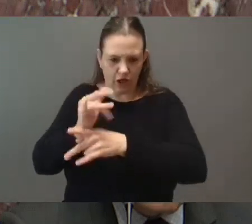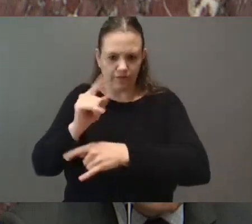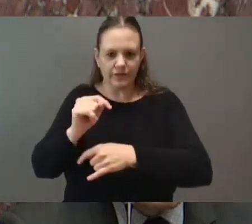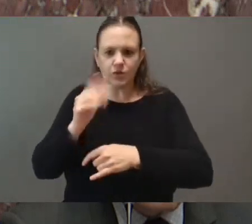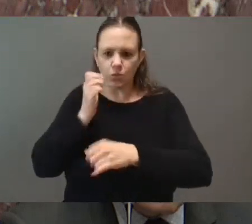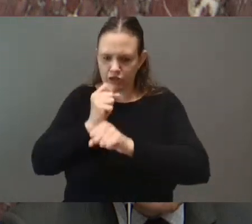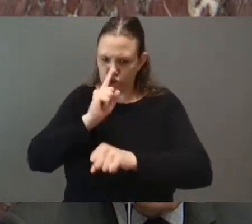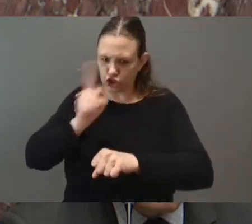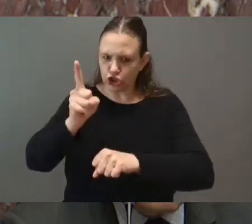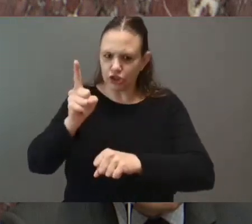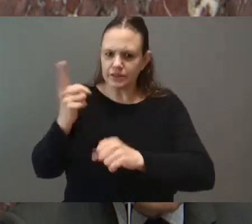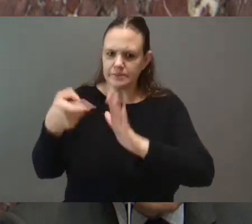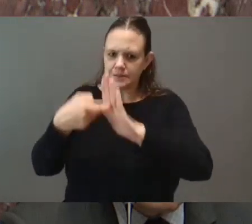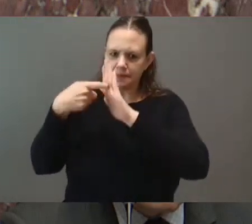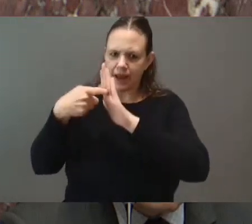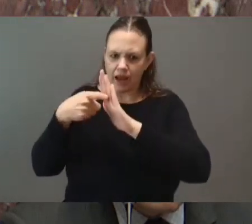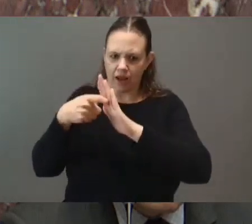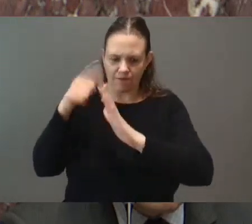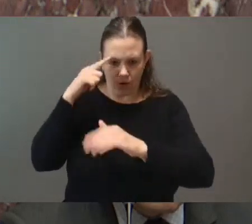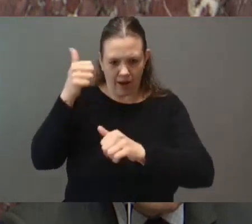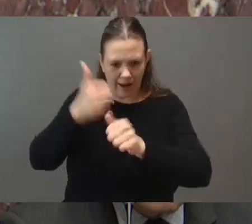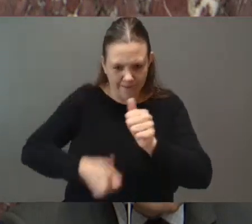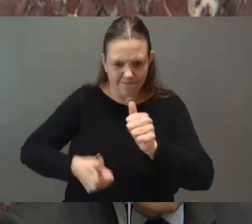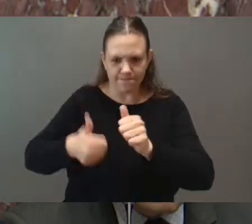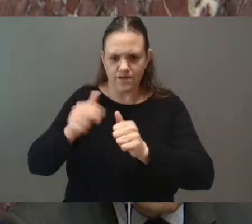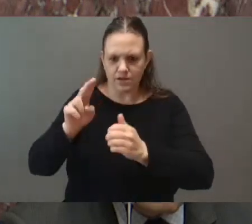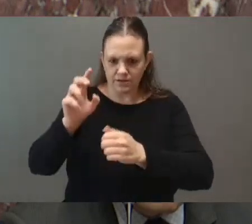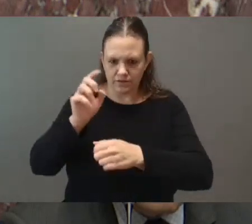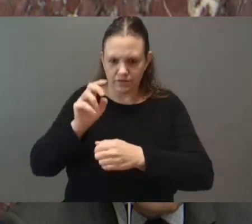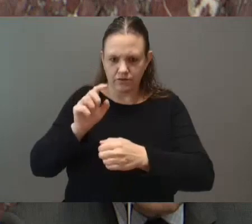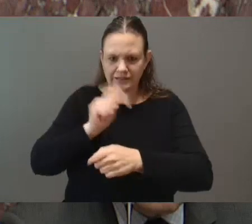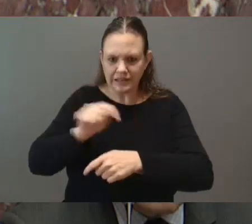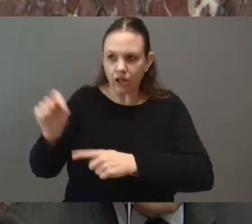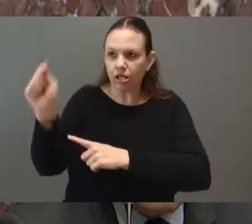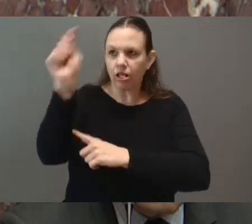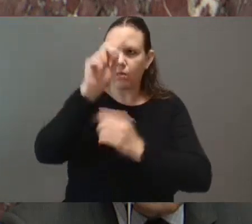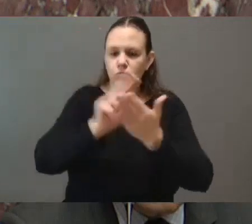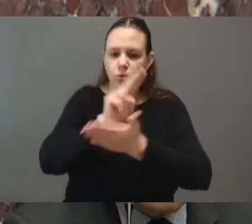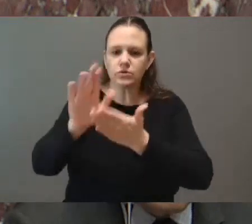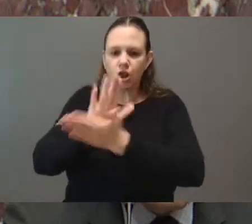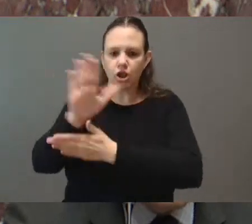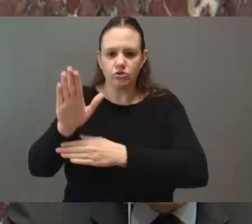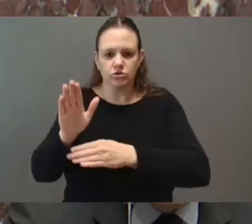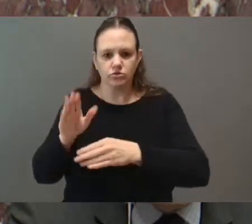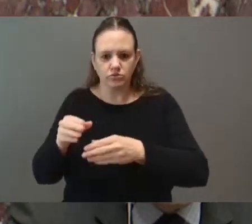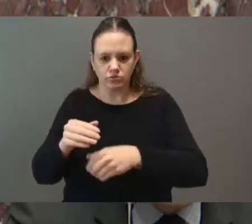institution. She refused to answer the question, will she do it for Sydney's parents today? Here,